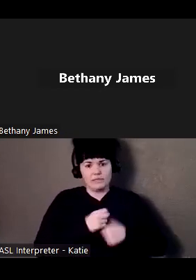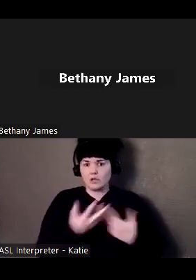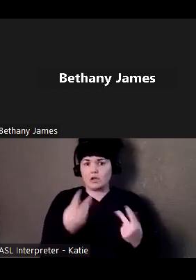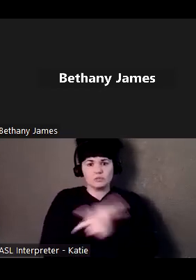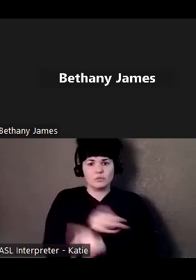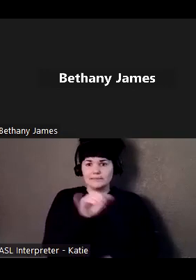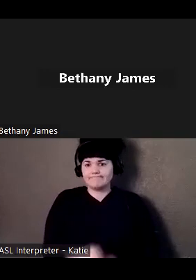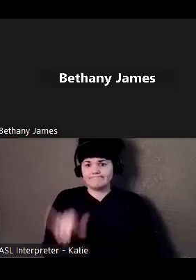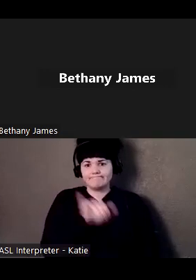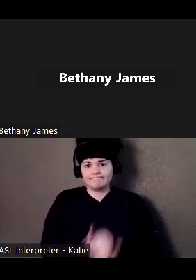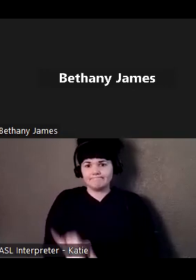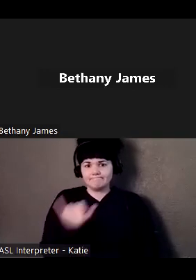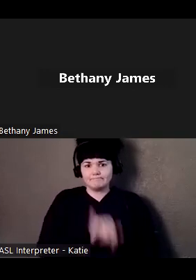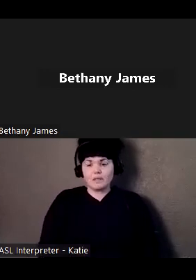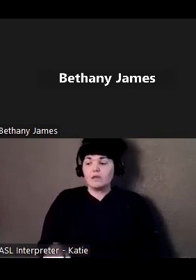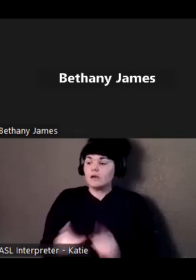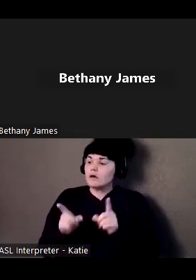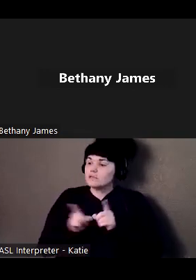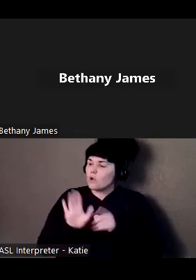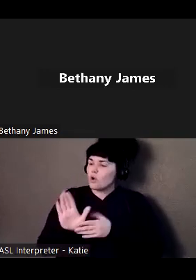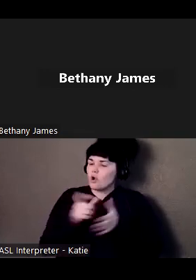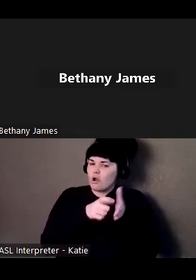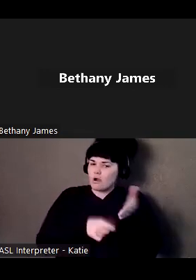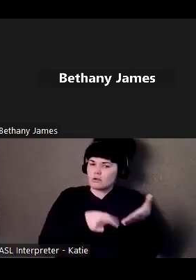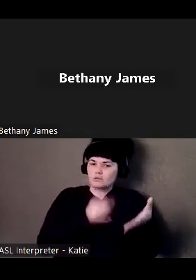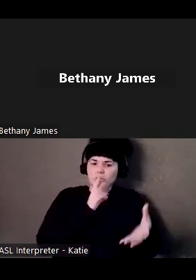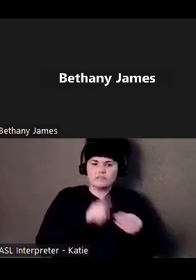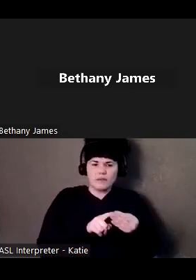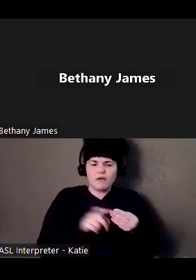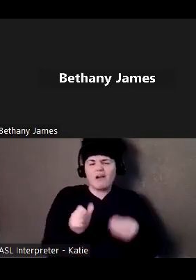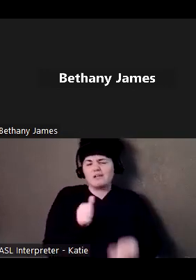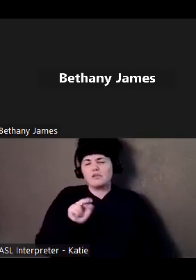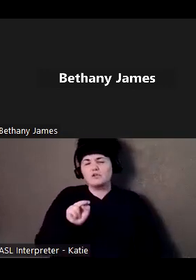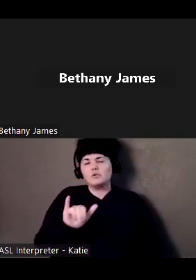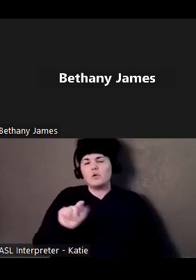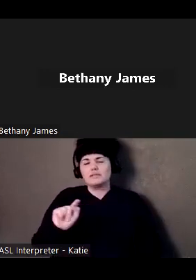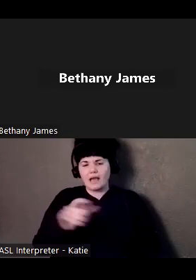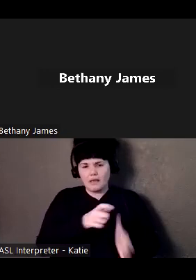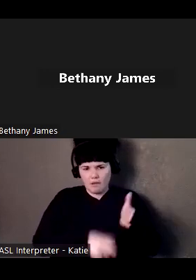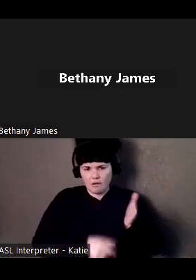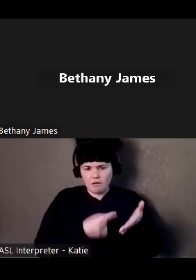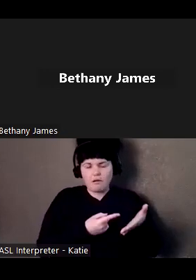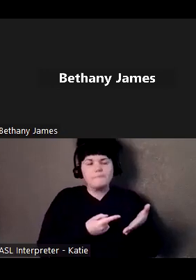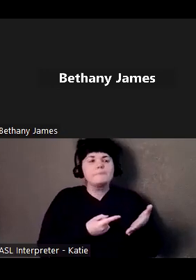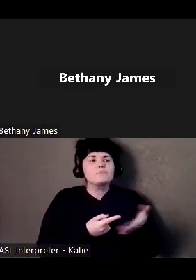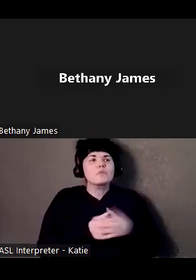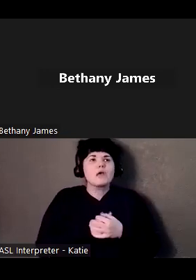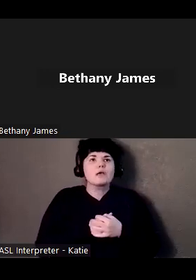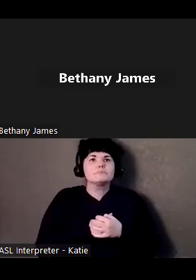In her article, she also references a New York Times article that kind